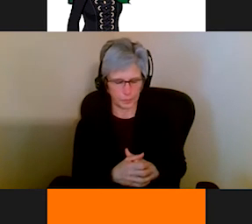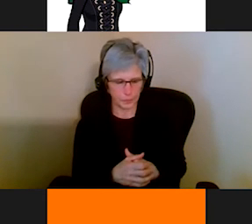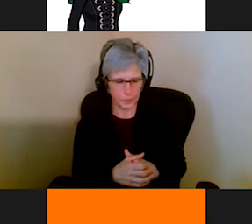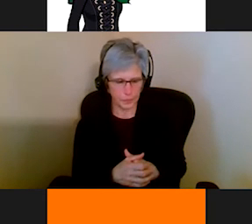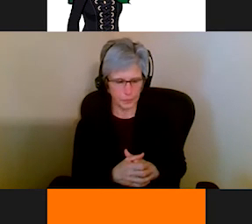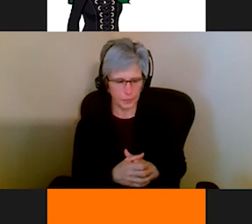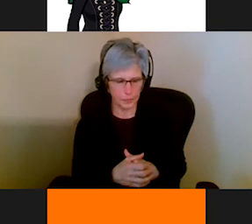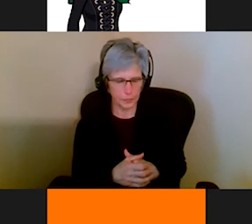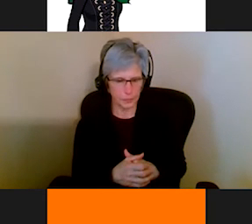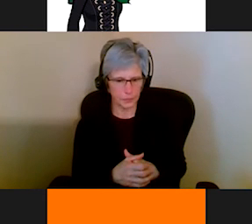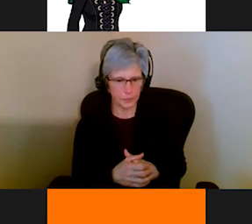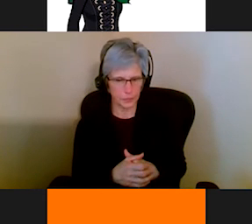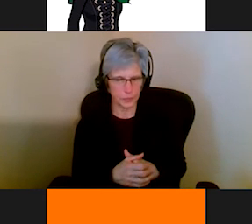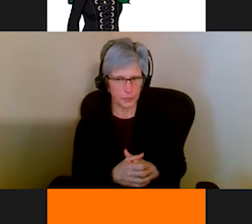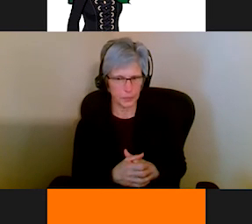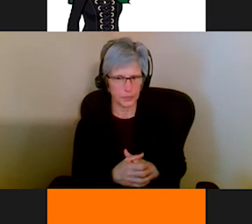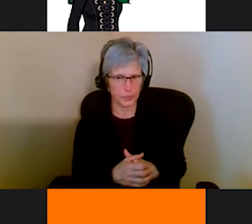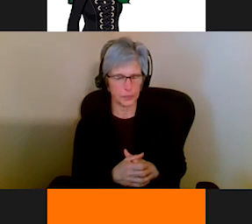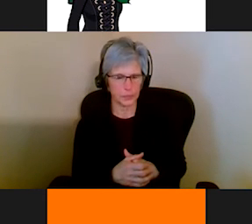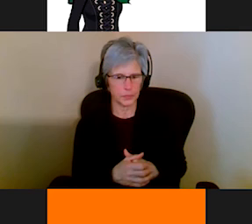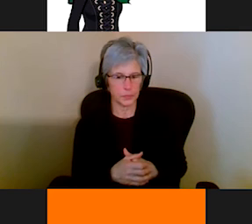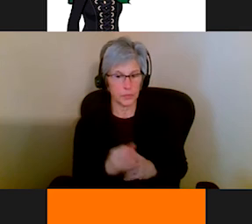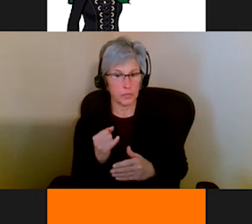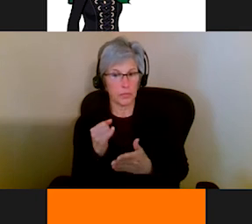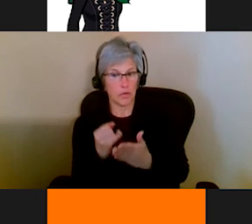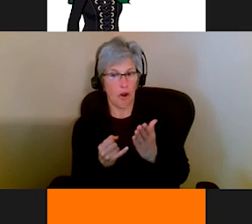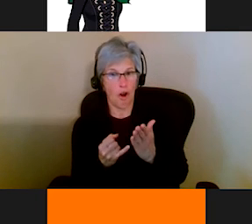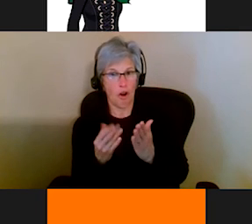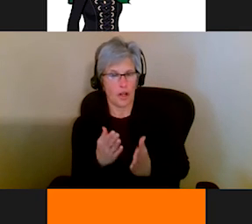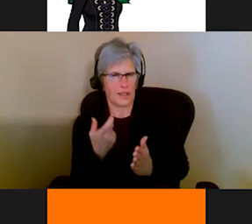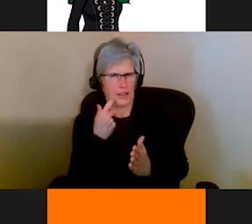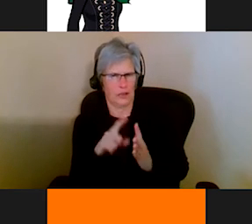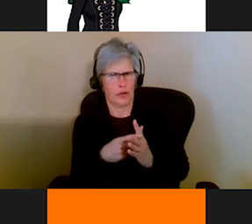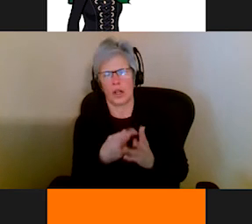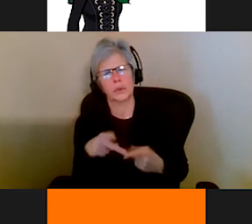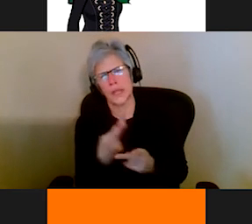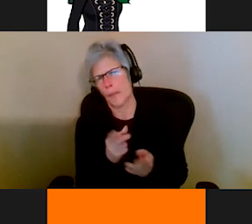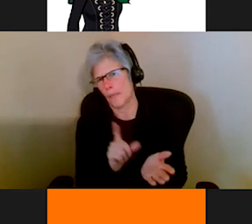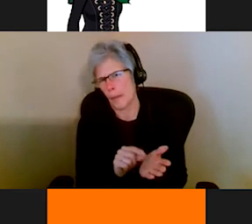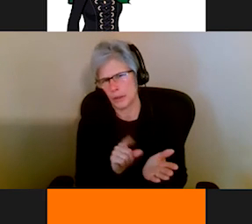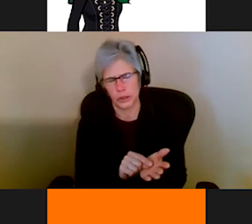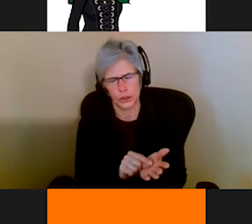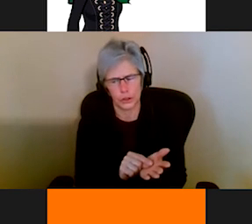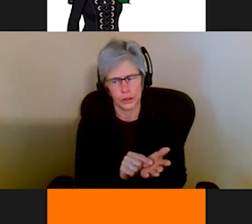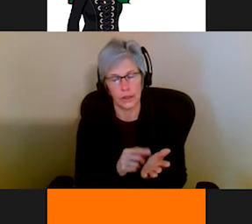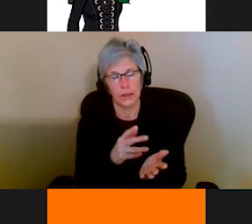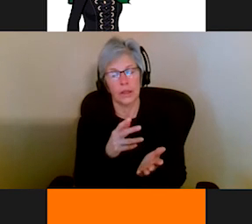type of publishing do you suggest for artists who are starting out? Also, what types of publishing do you